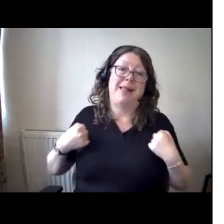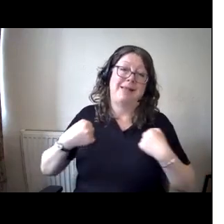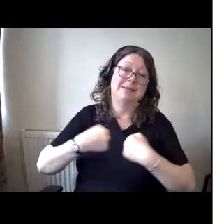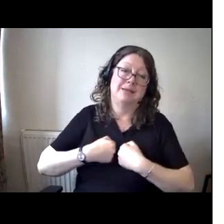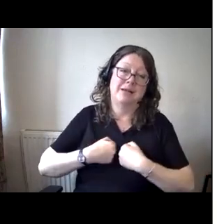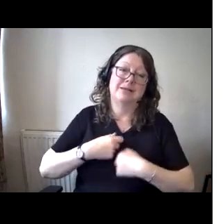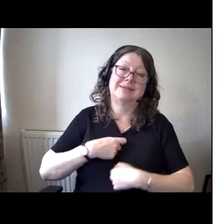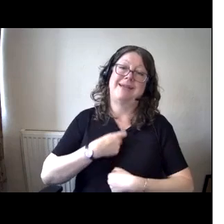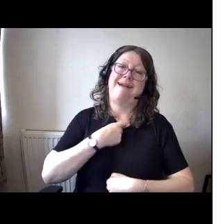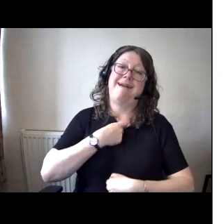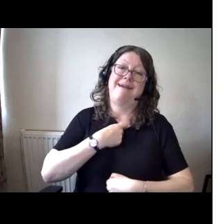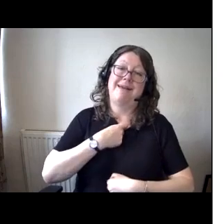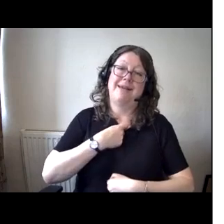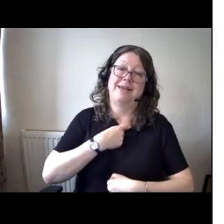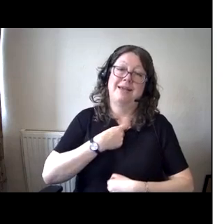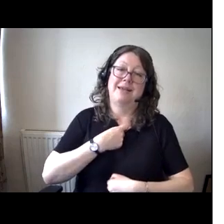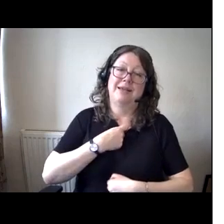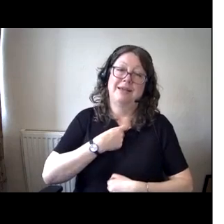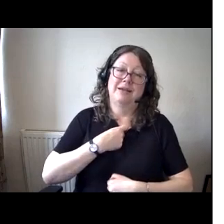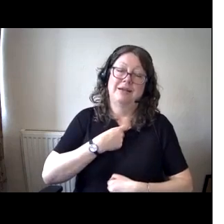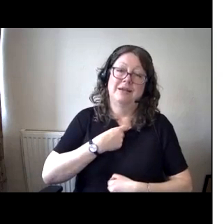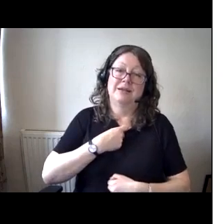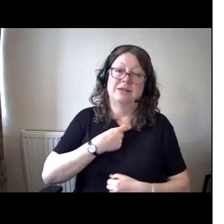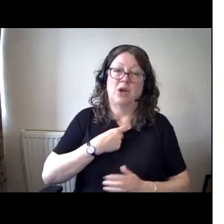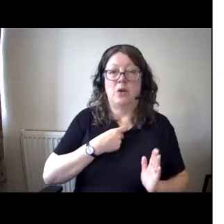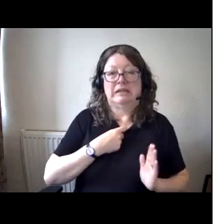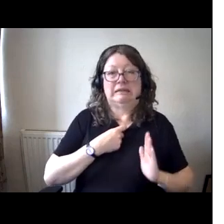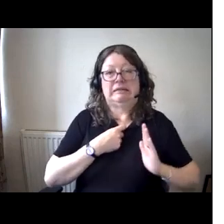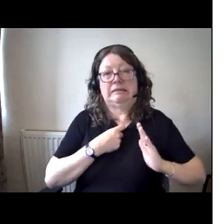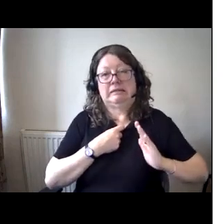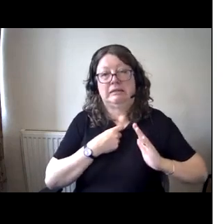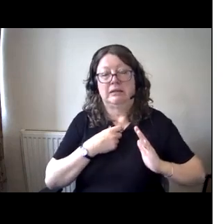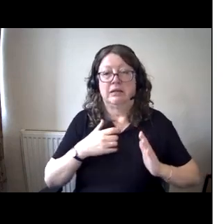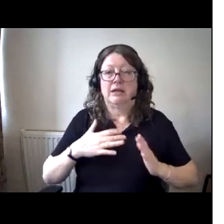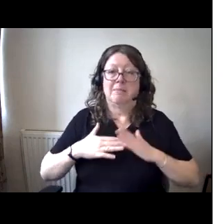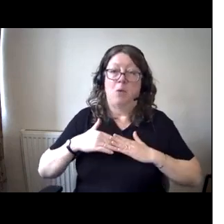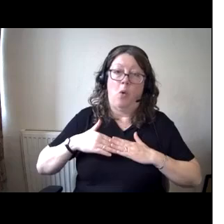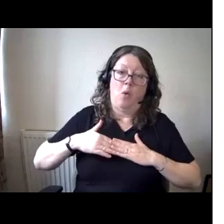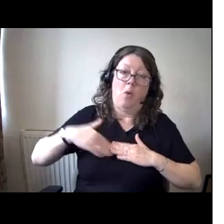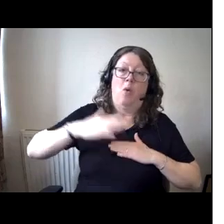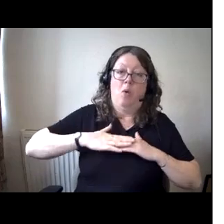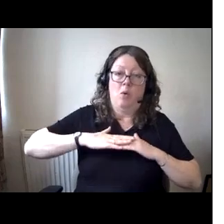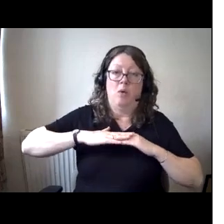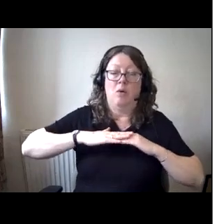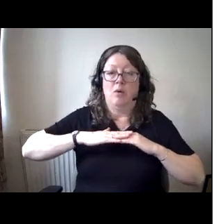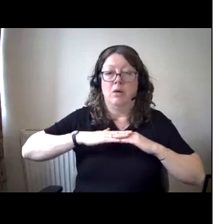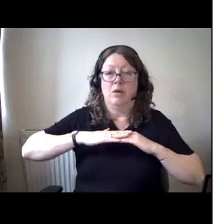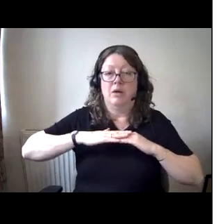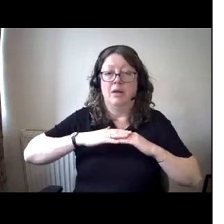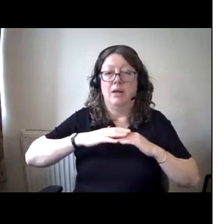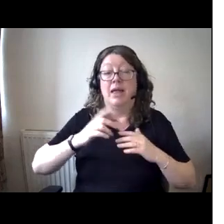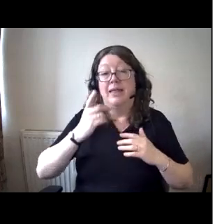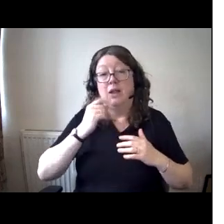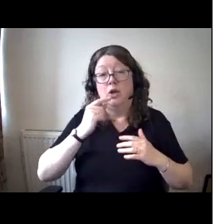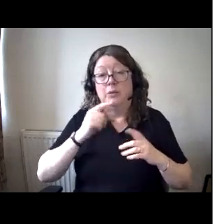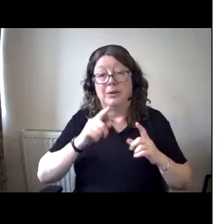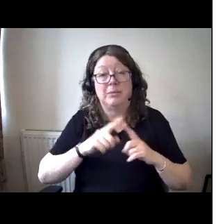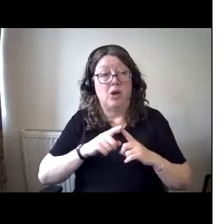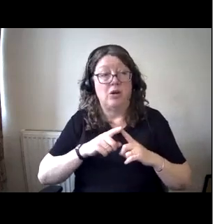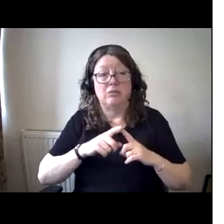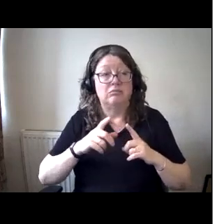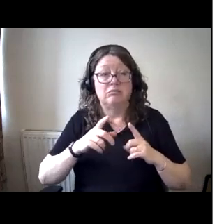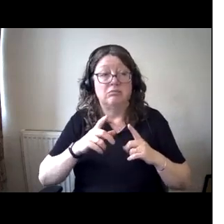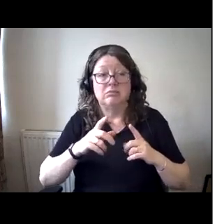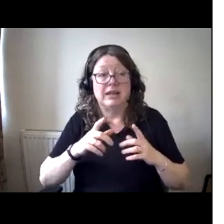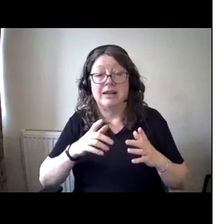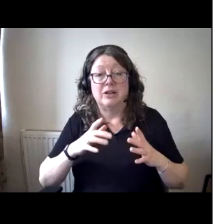they move up that curve a little bit more. Then it might be, you know, because of those touch sensitivities, they don't cope very well with